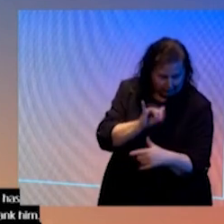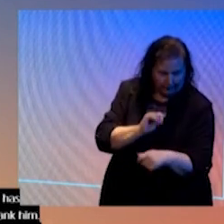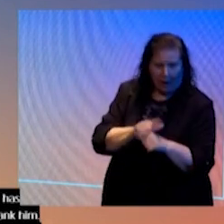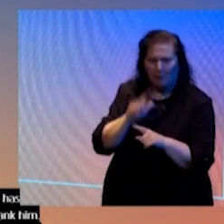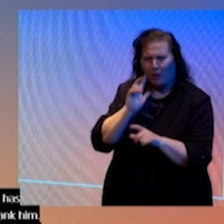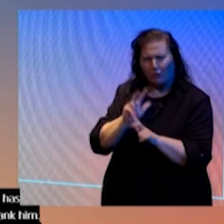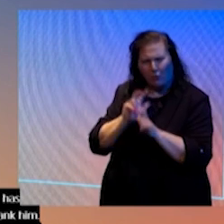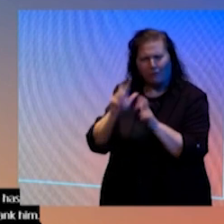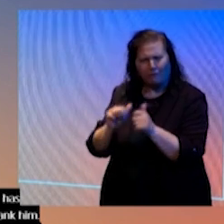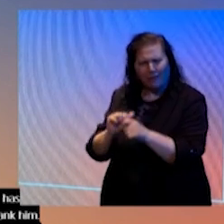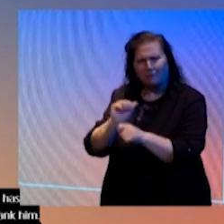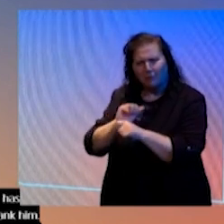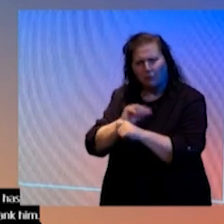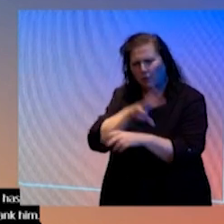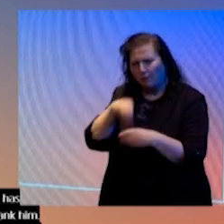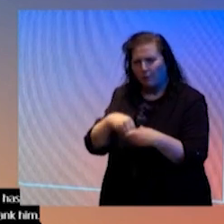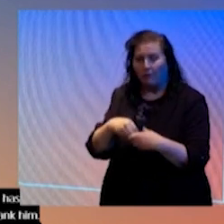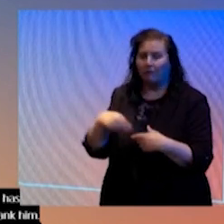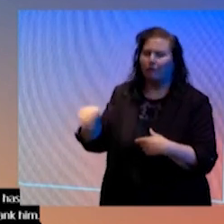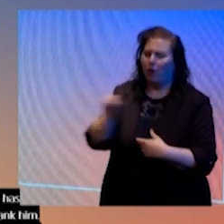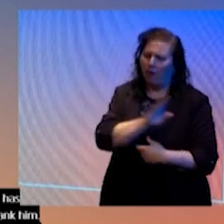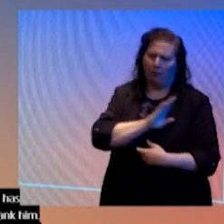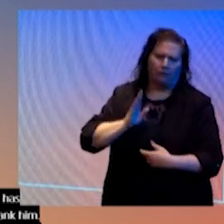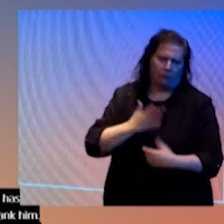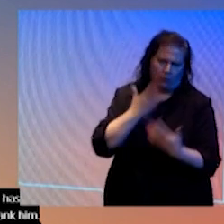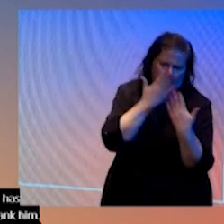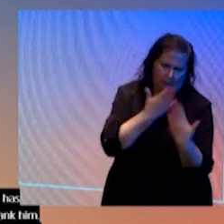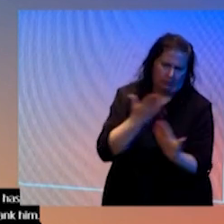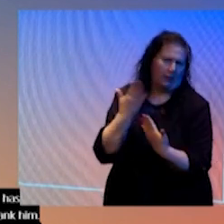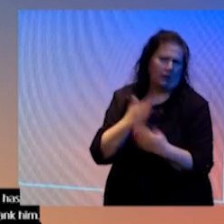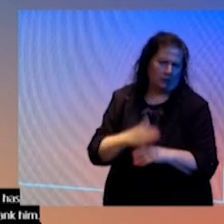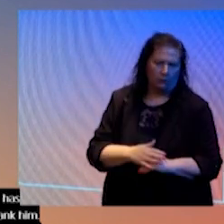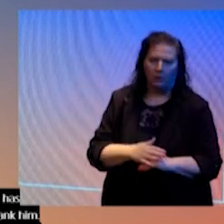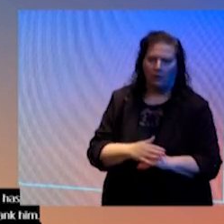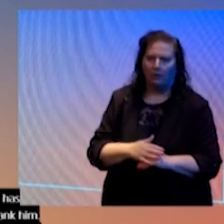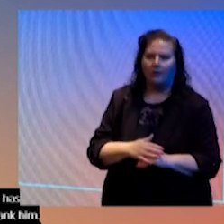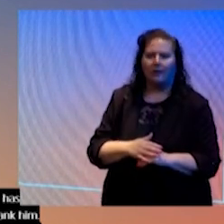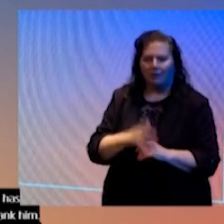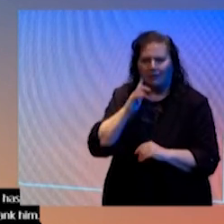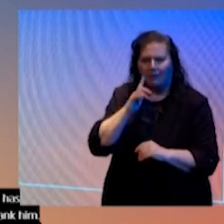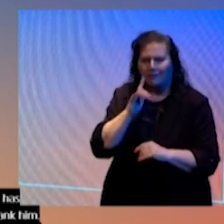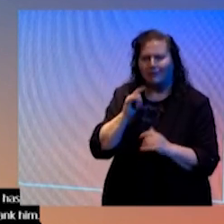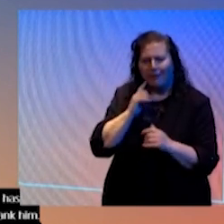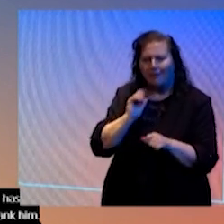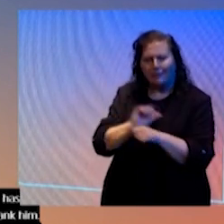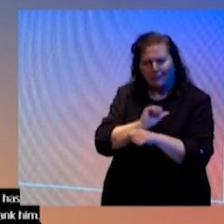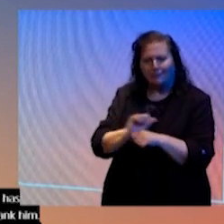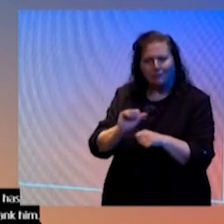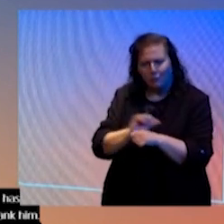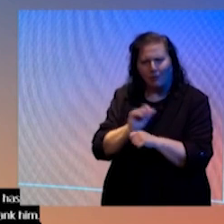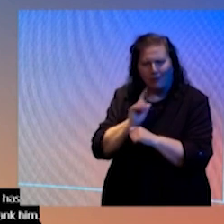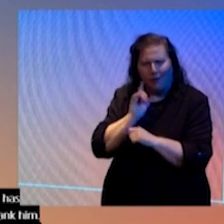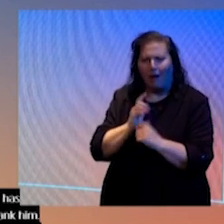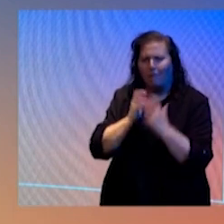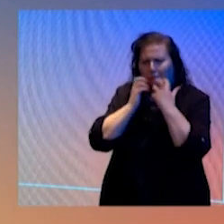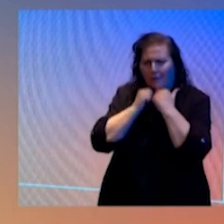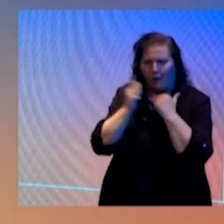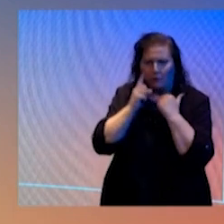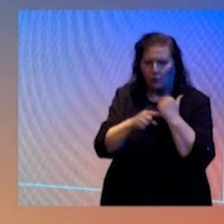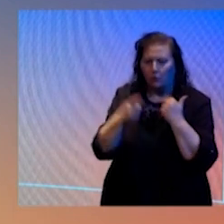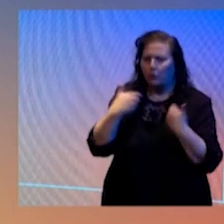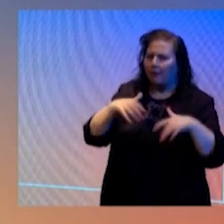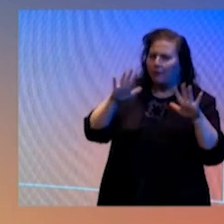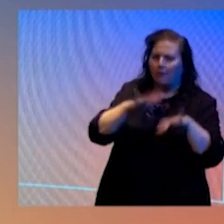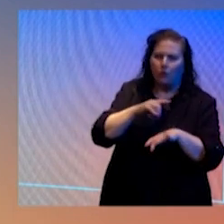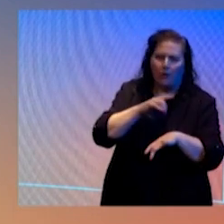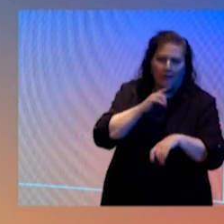also undertaken. To all the trustees, this is a labor of love for each and every one of you. You give of your time and your talents, and you